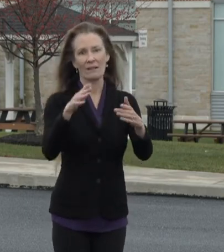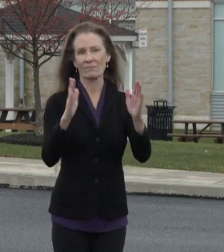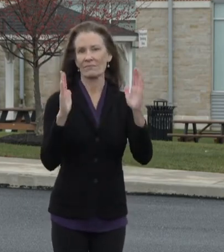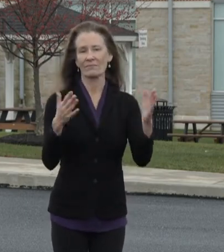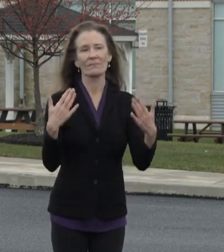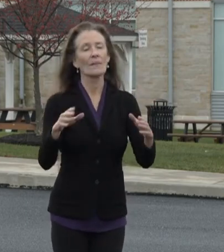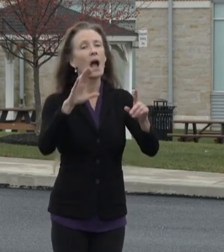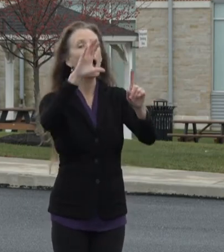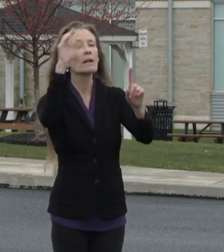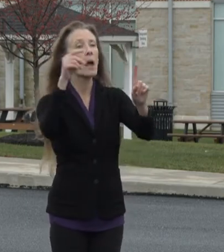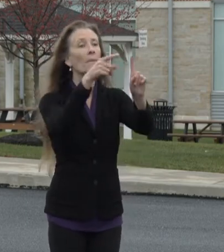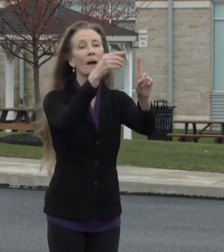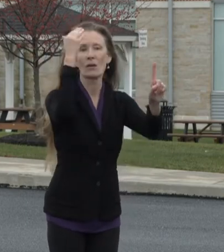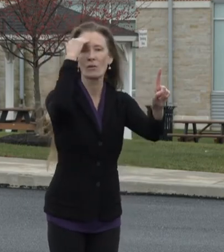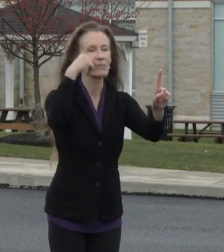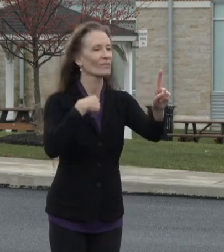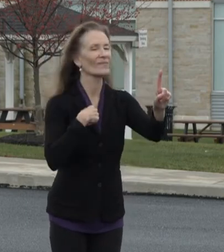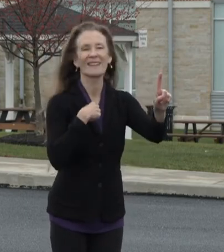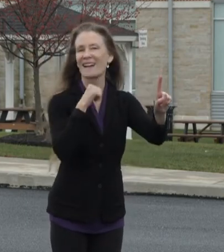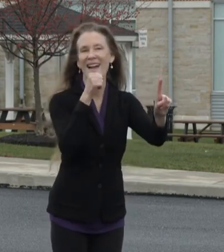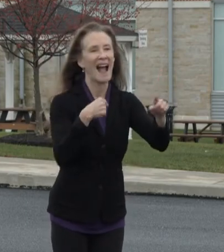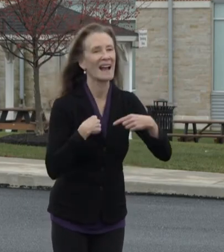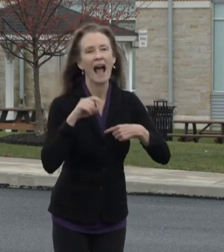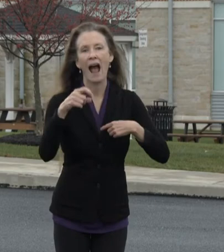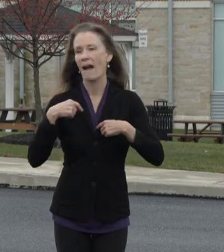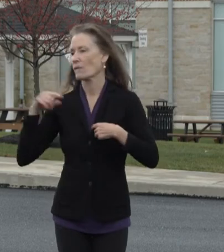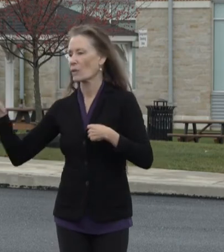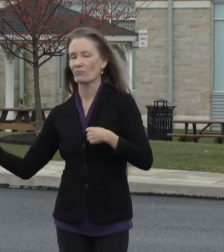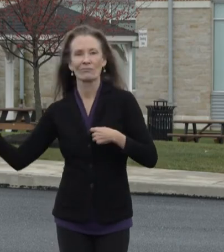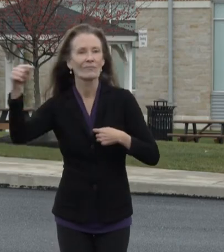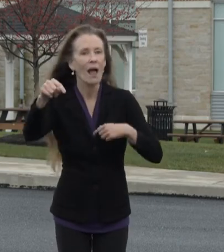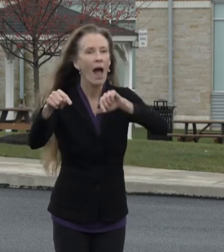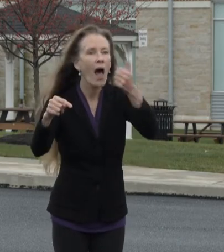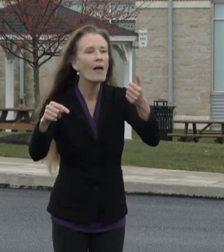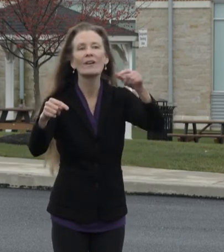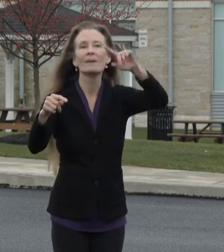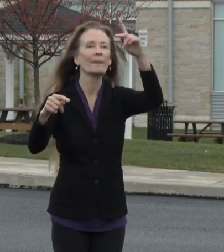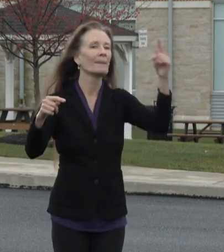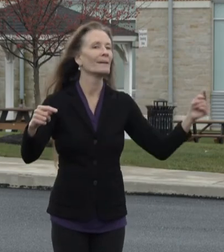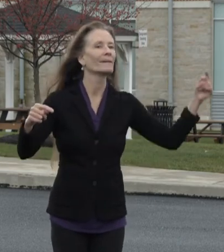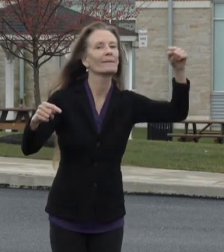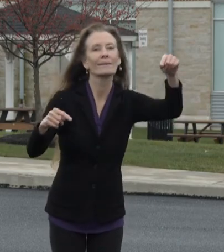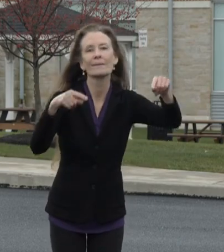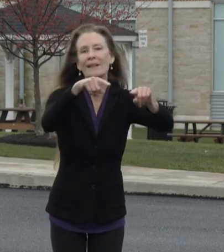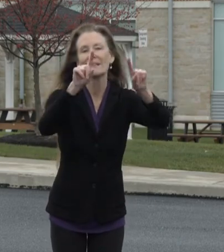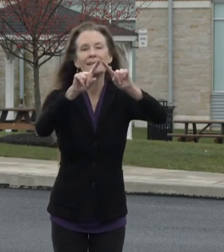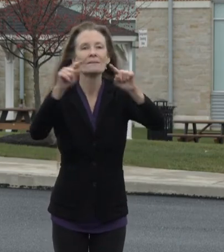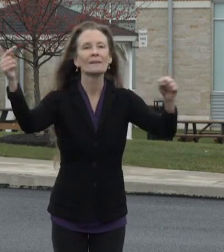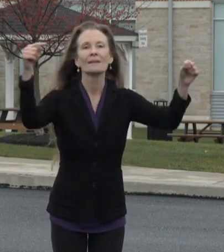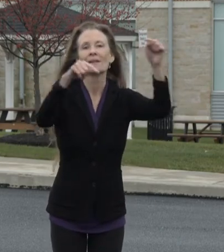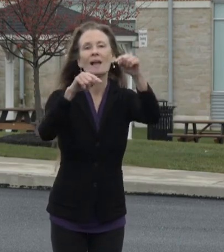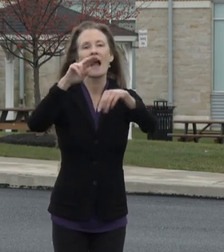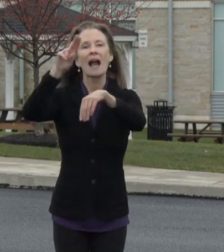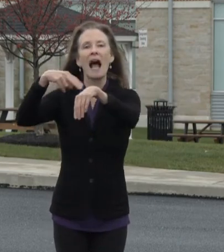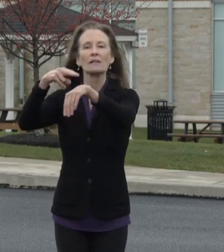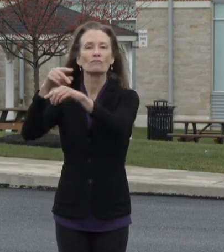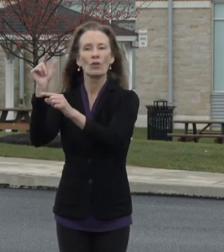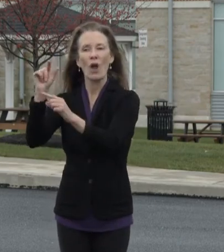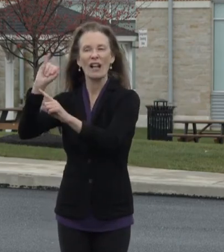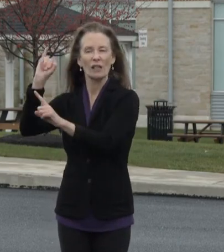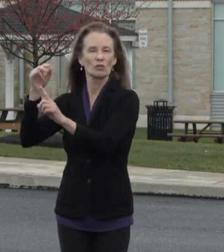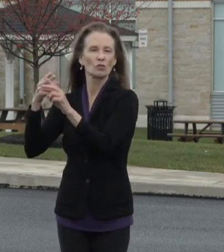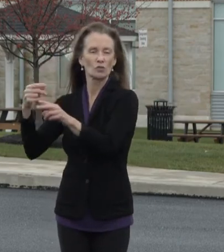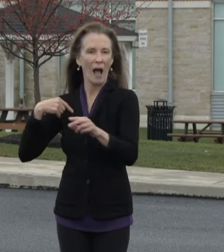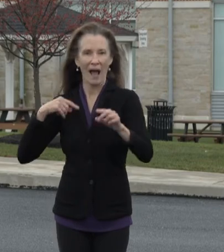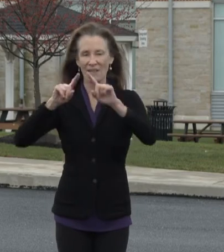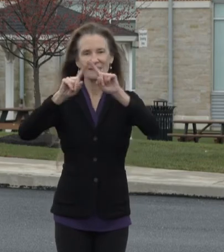Our insurance can change from our employer, and we can get TRICARE insurance That's another big issue. You can't get